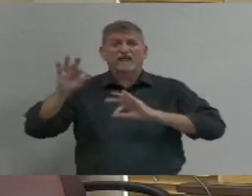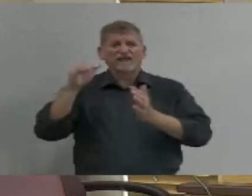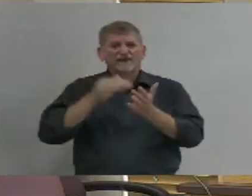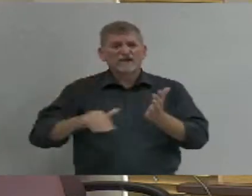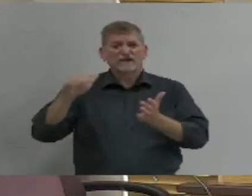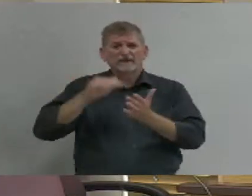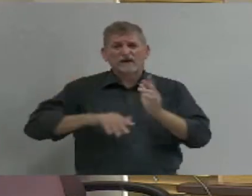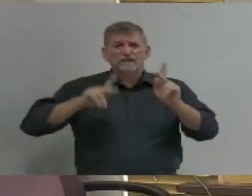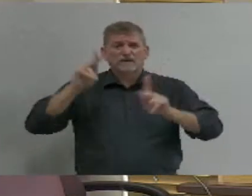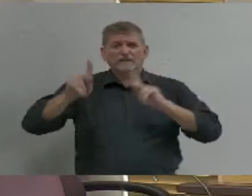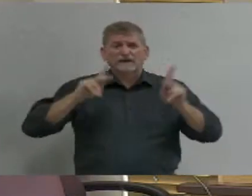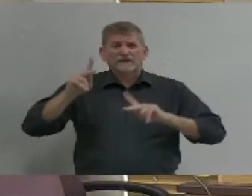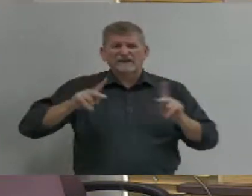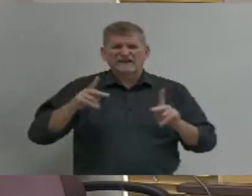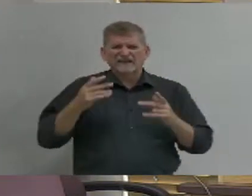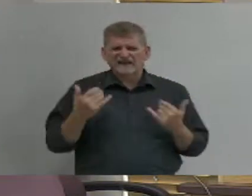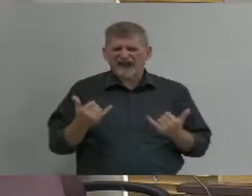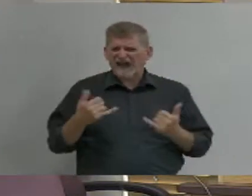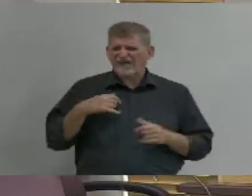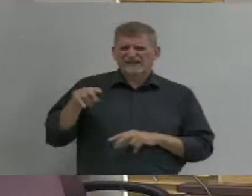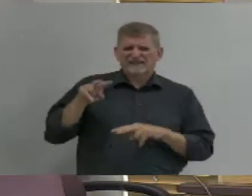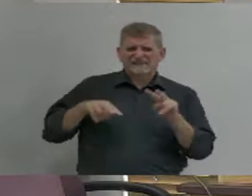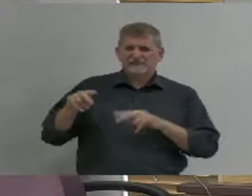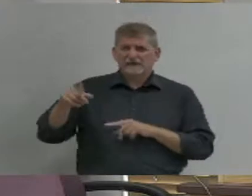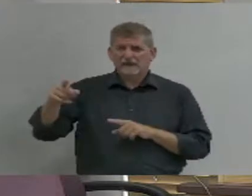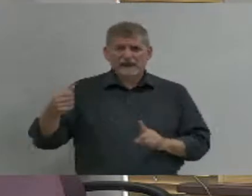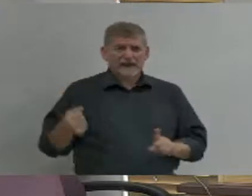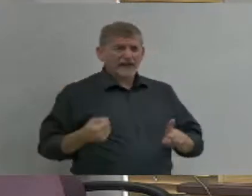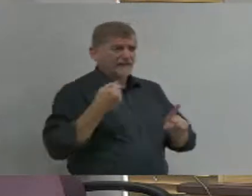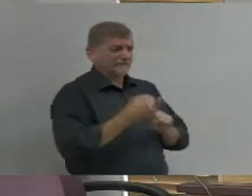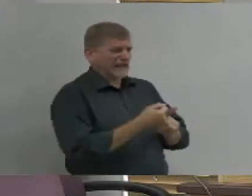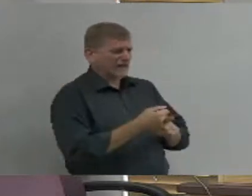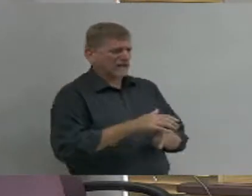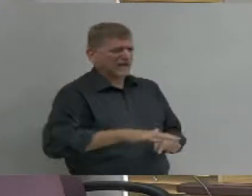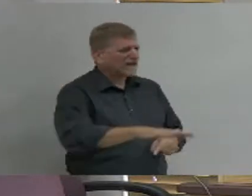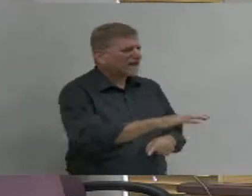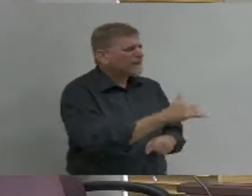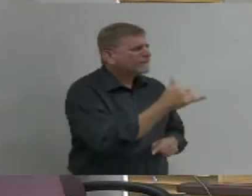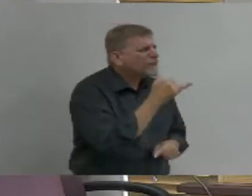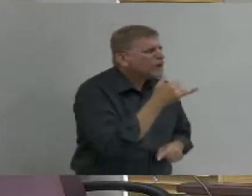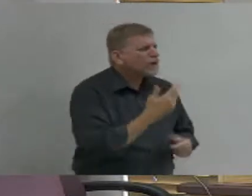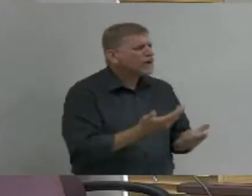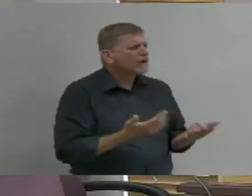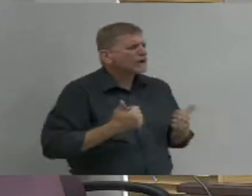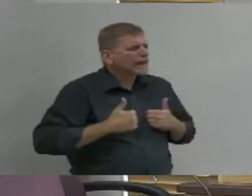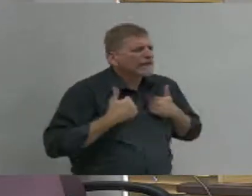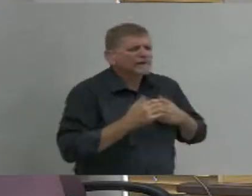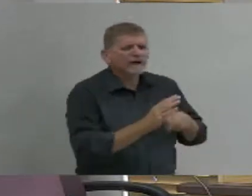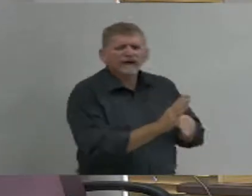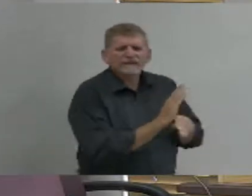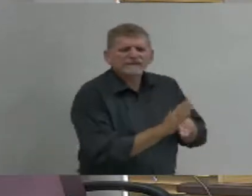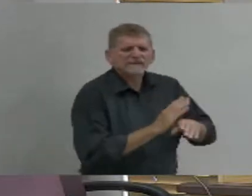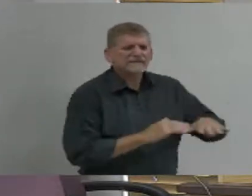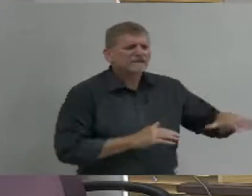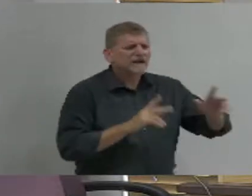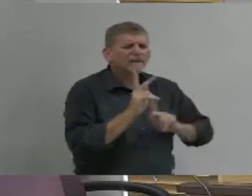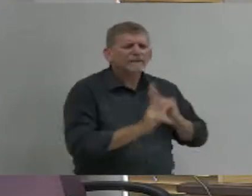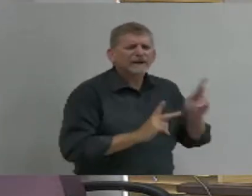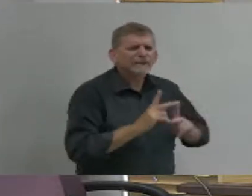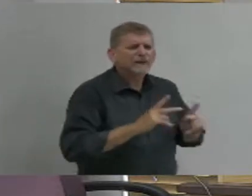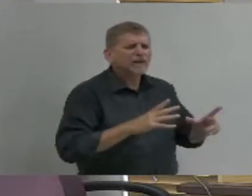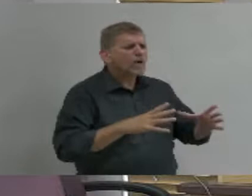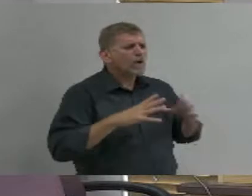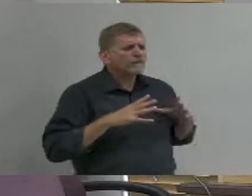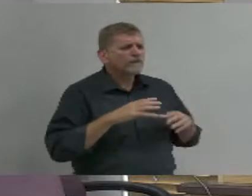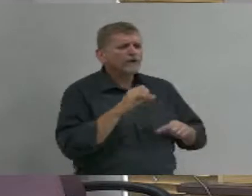impacts small neighborhood bars that are trying to survive by people getting off work that work 3 to 11 and need just